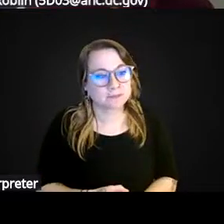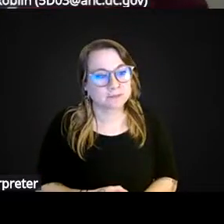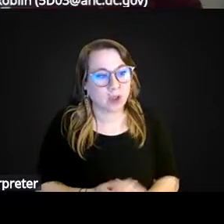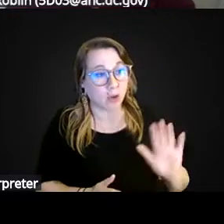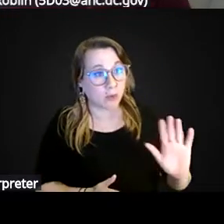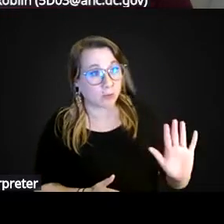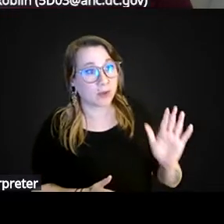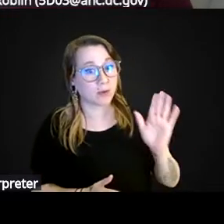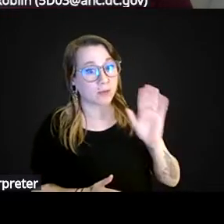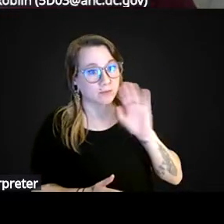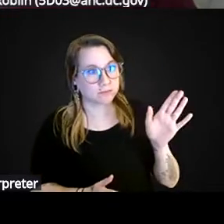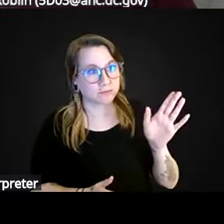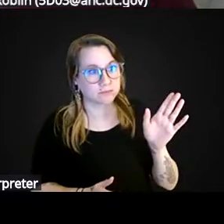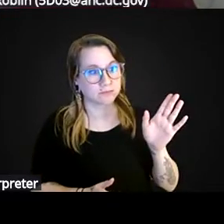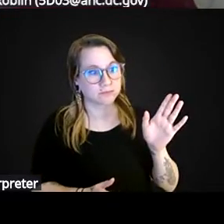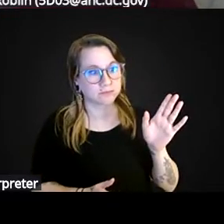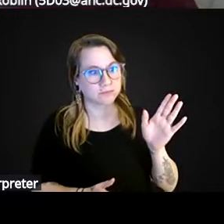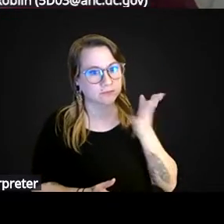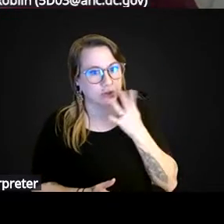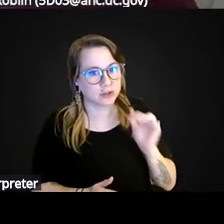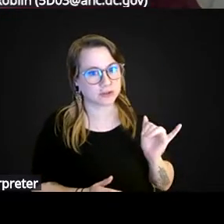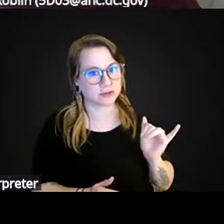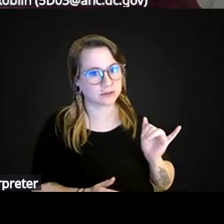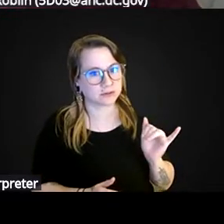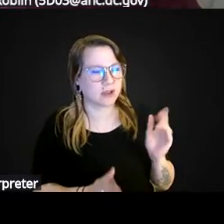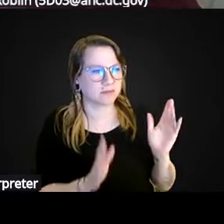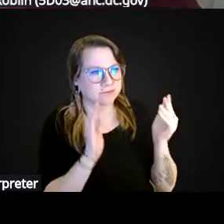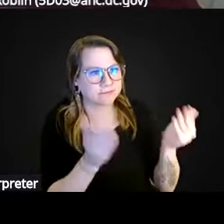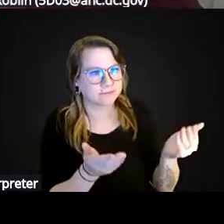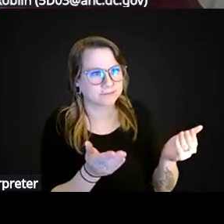like yeah, we can go with that.